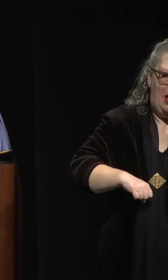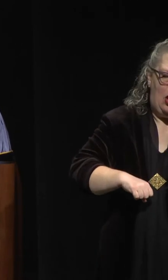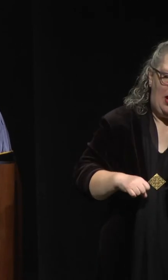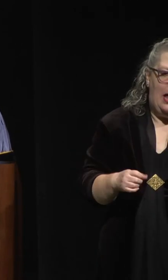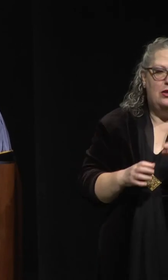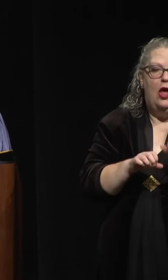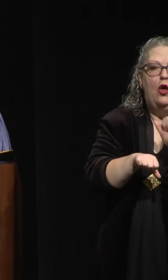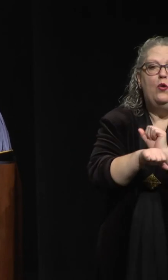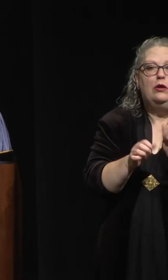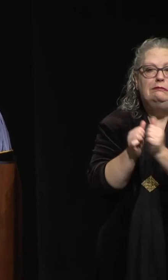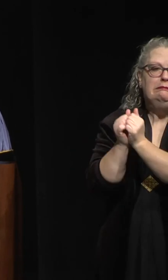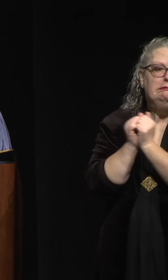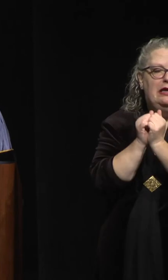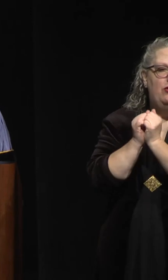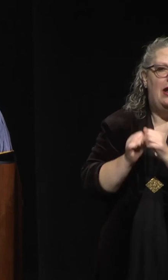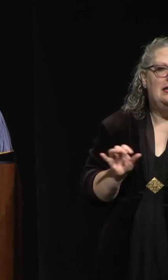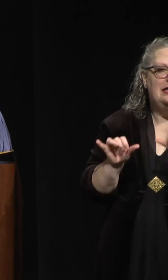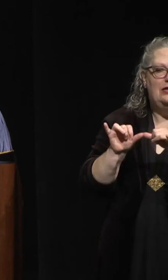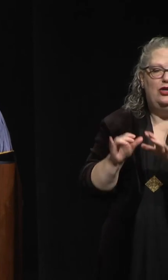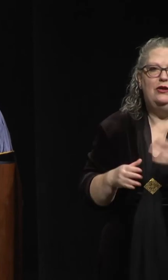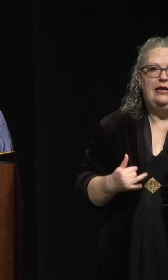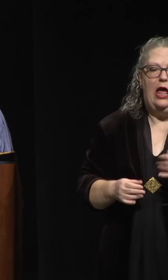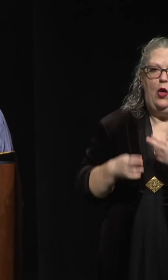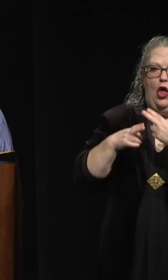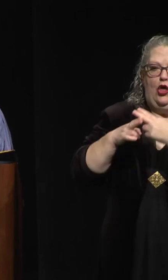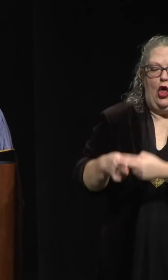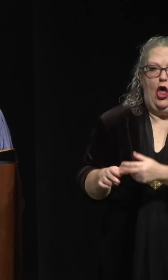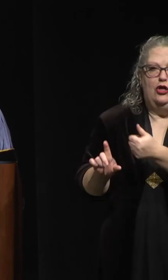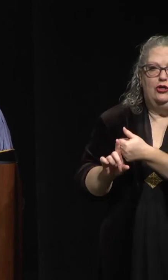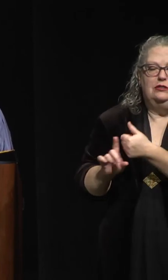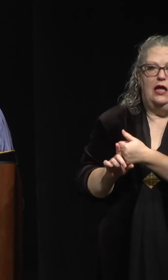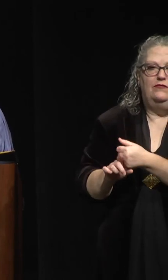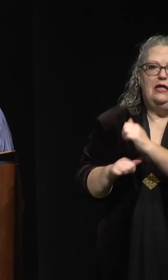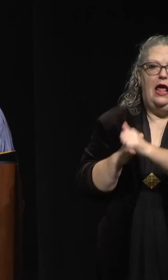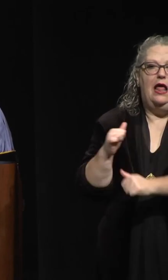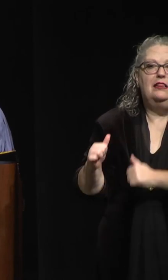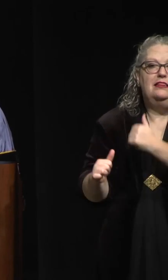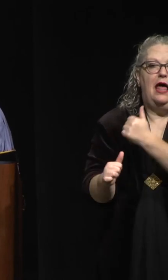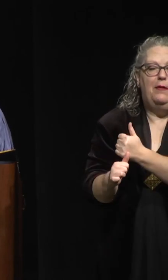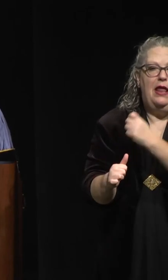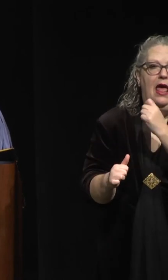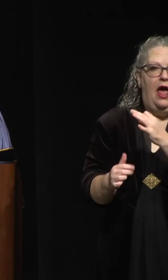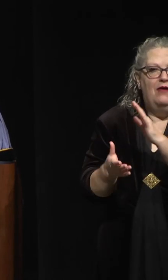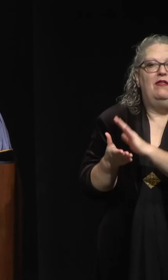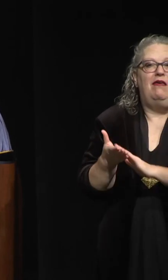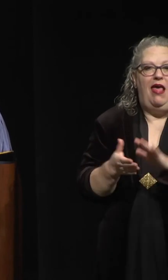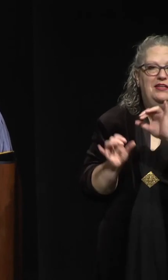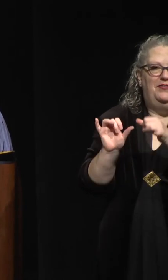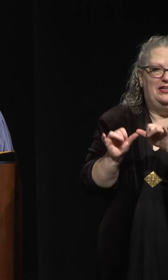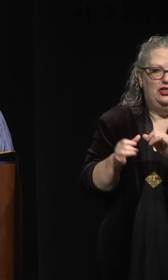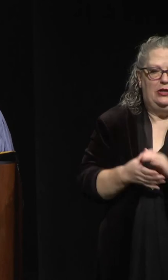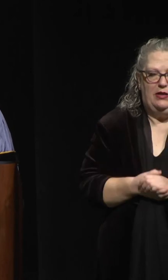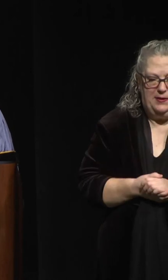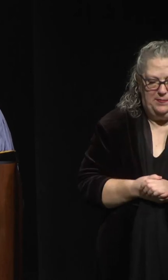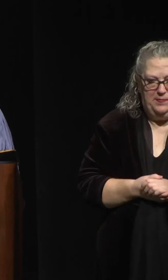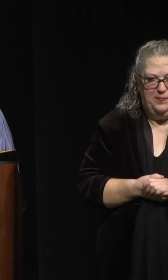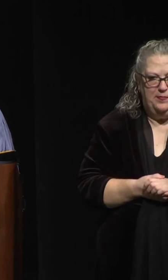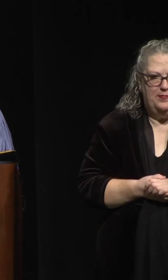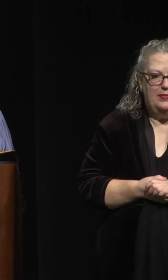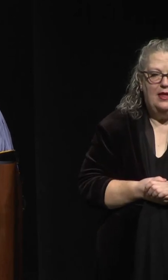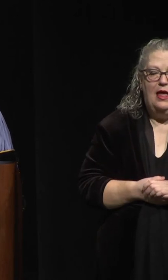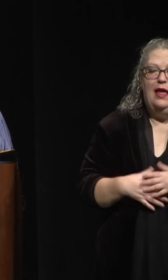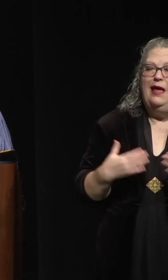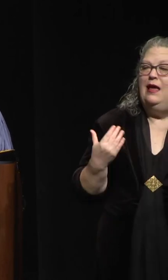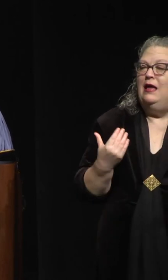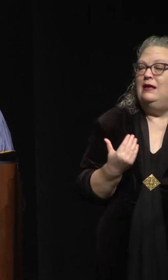collaborative engineers who can now call yourselves alumni of the College of Engineering.